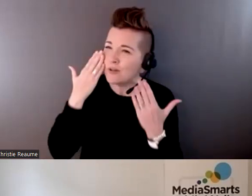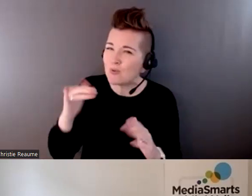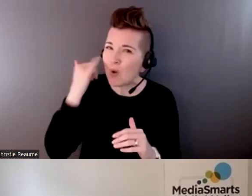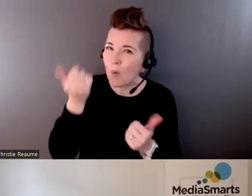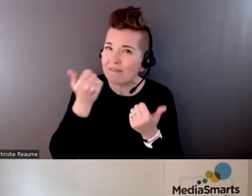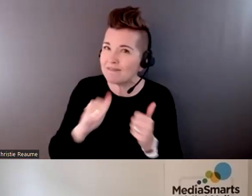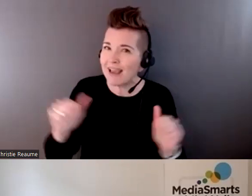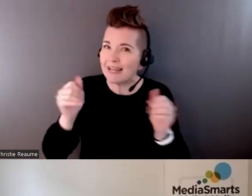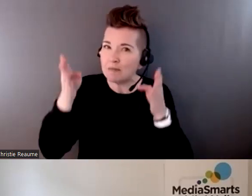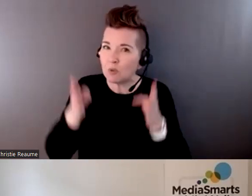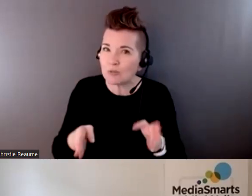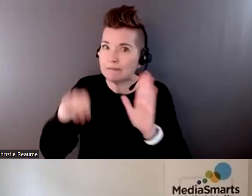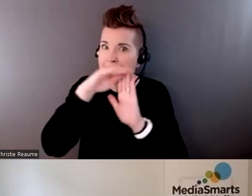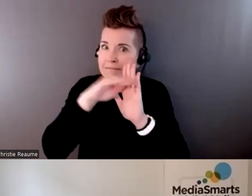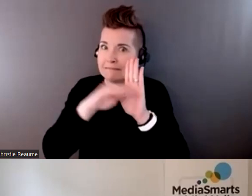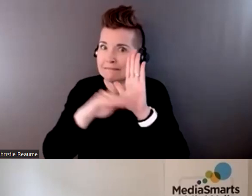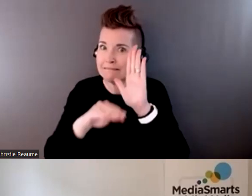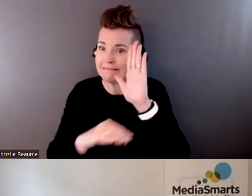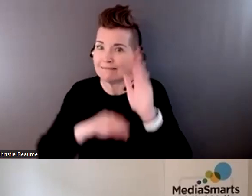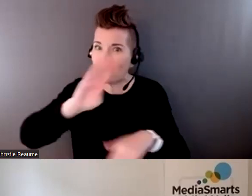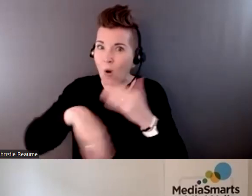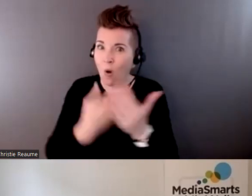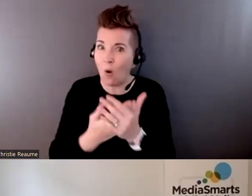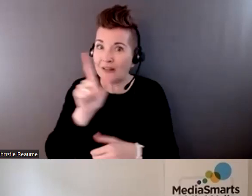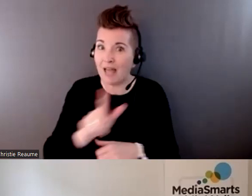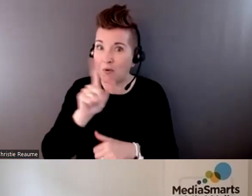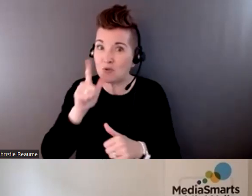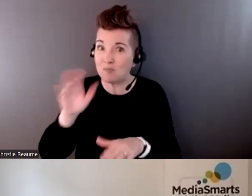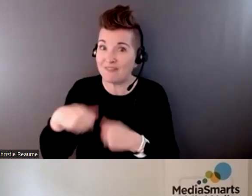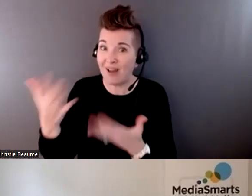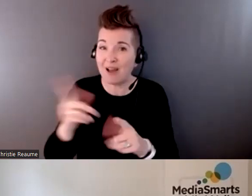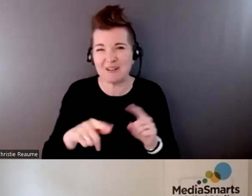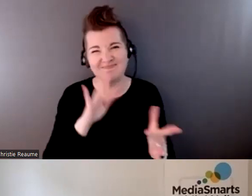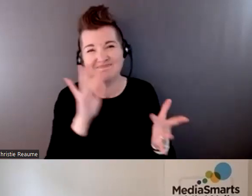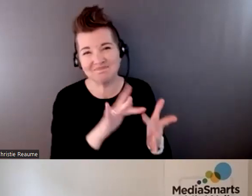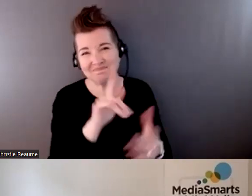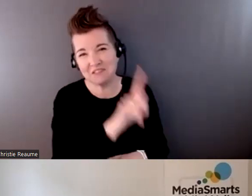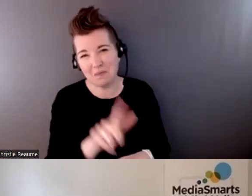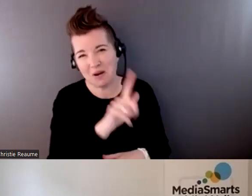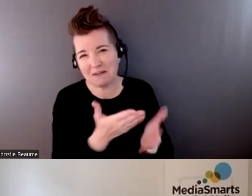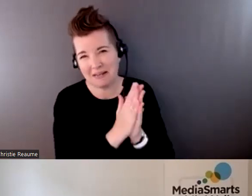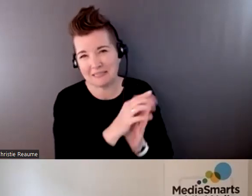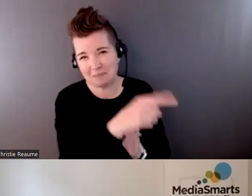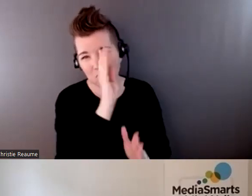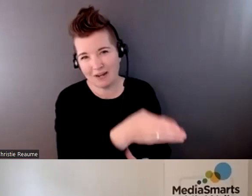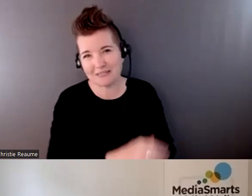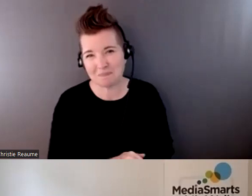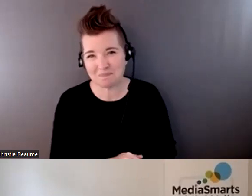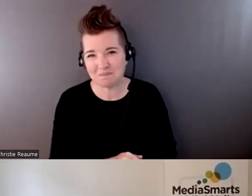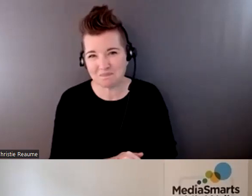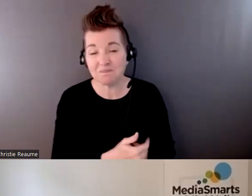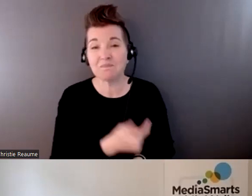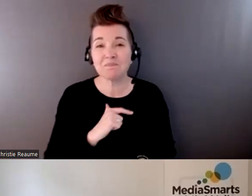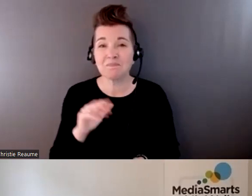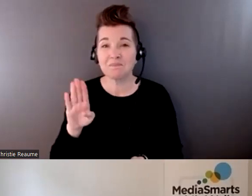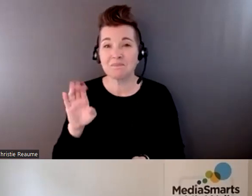um if you reach out to your local library I'm sure that they'd be able to um provide information okay wonderful and so I